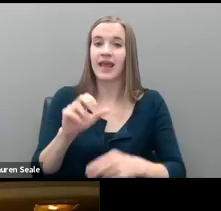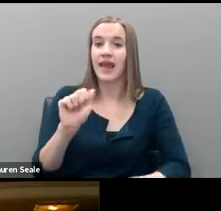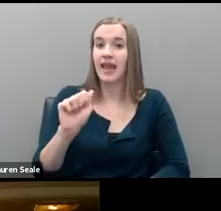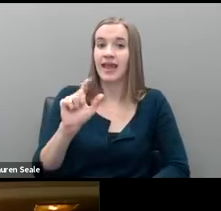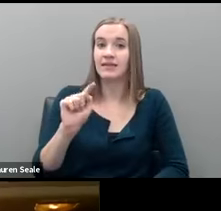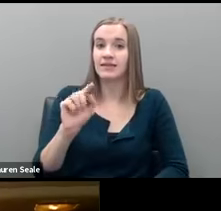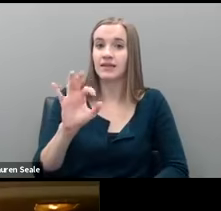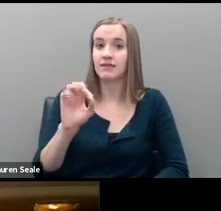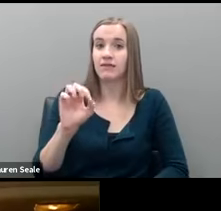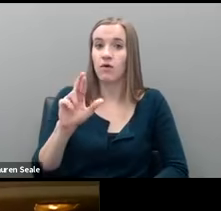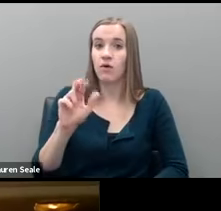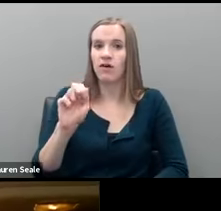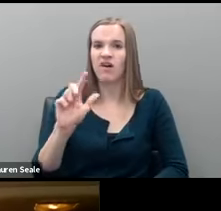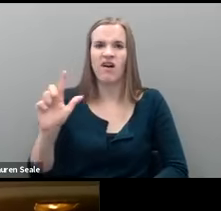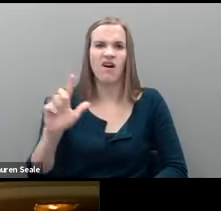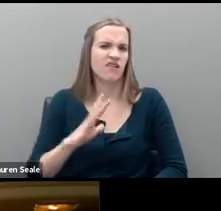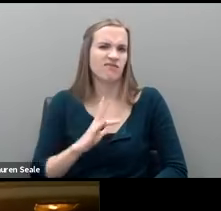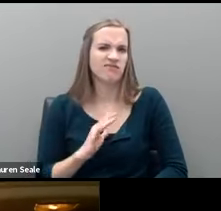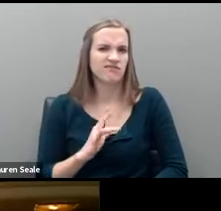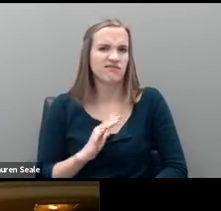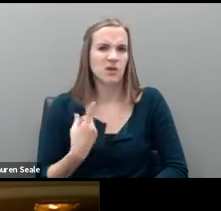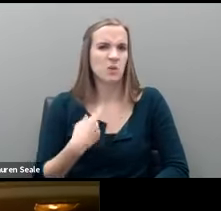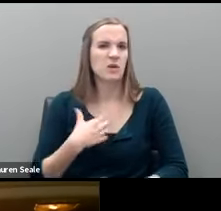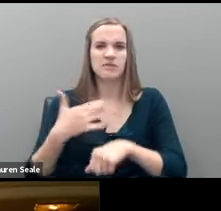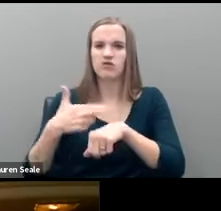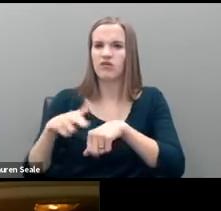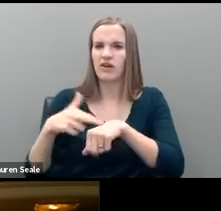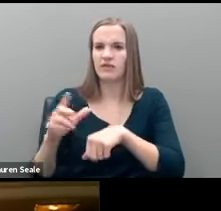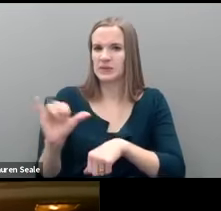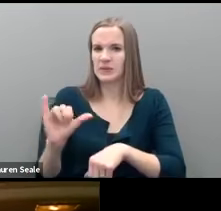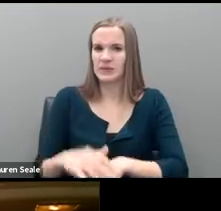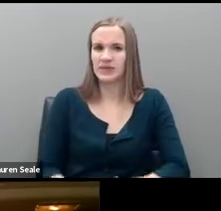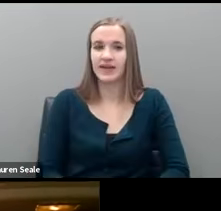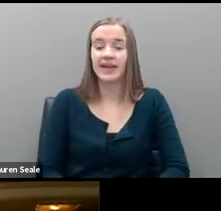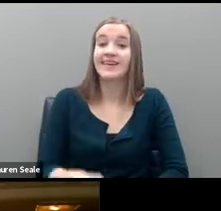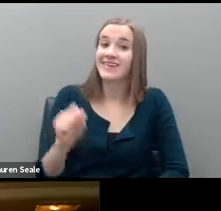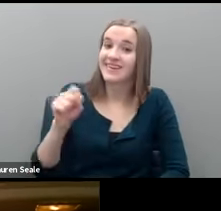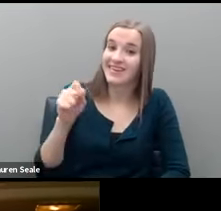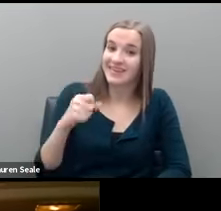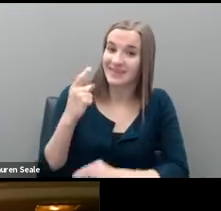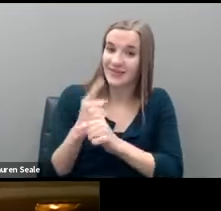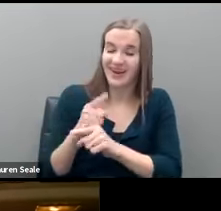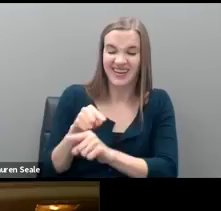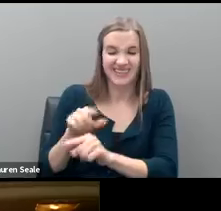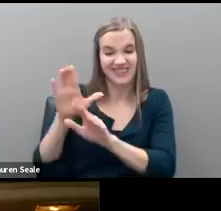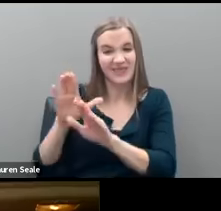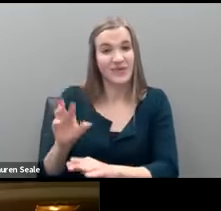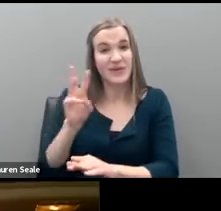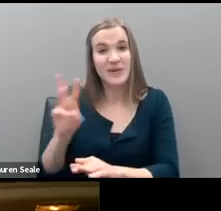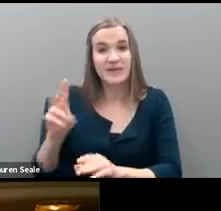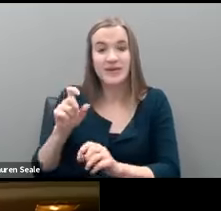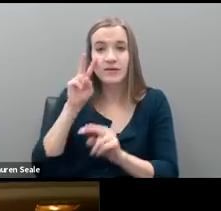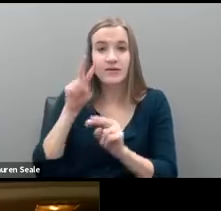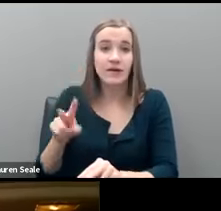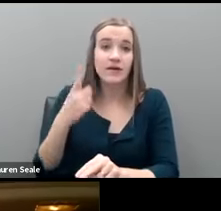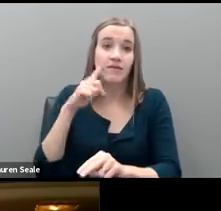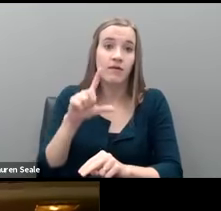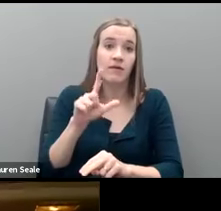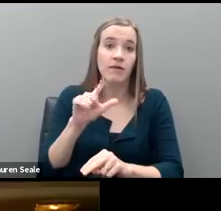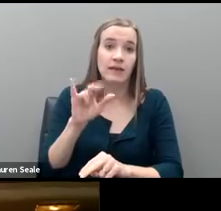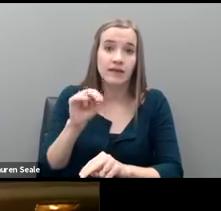I love it as our one-stop shop. So we have that available for Link and Live. and DAC, and Boise School District